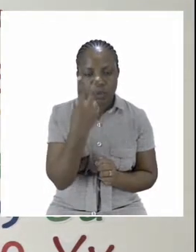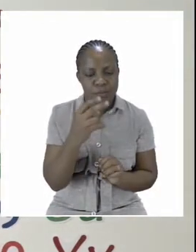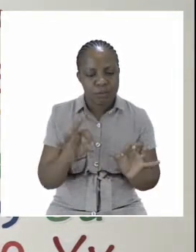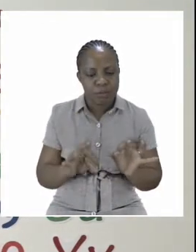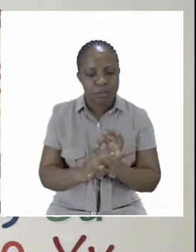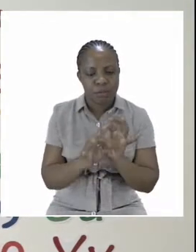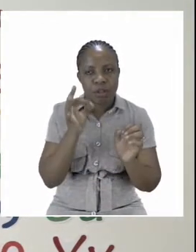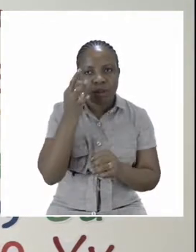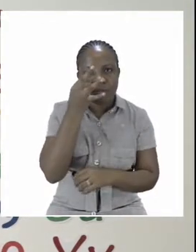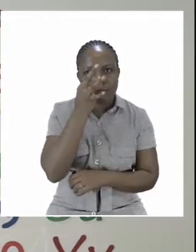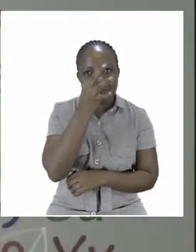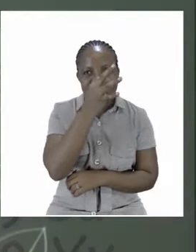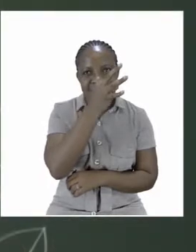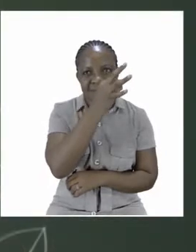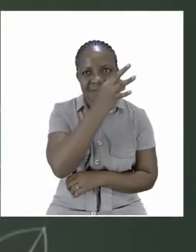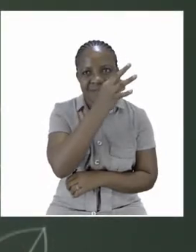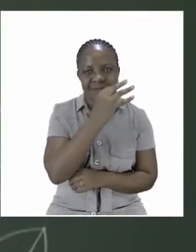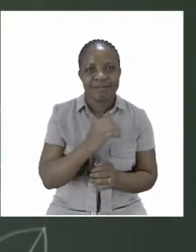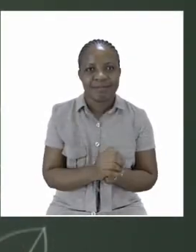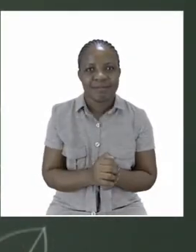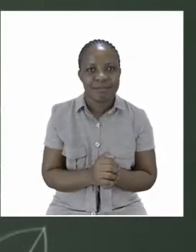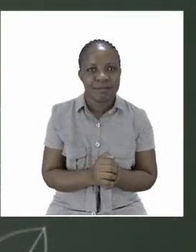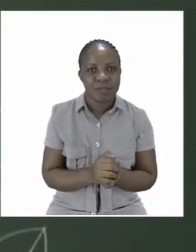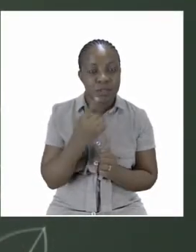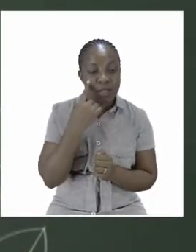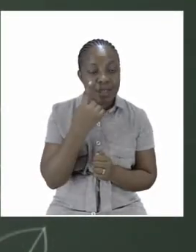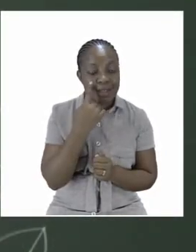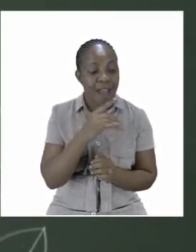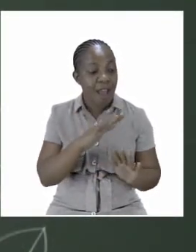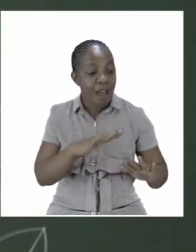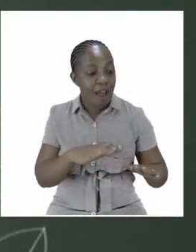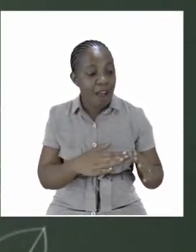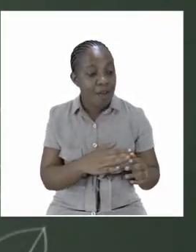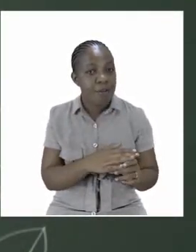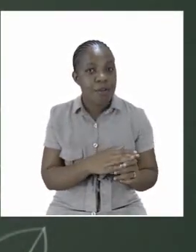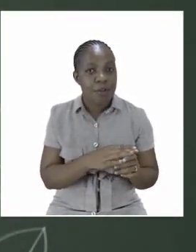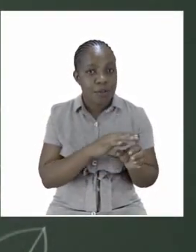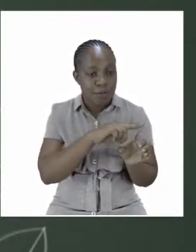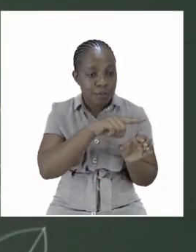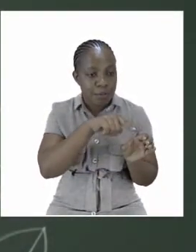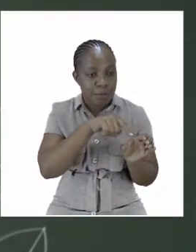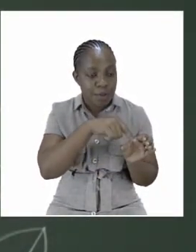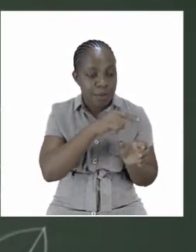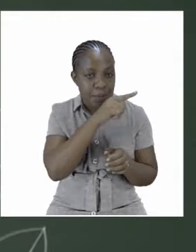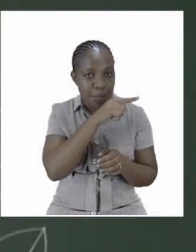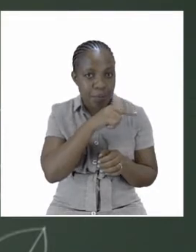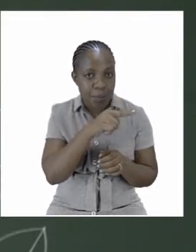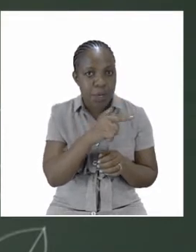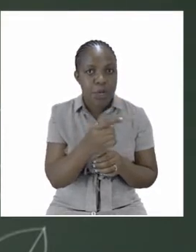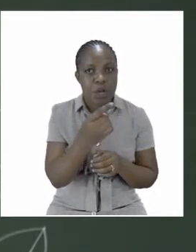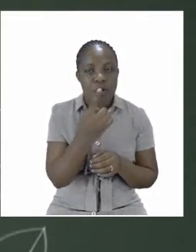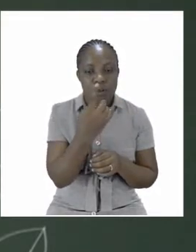Here we can see that it has a circle in the middle, some two leaves, and